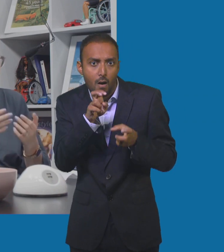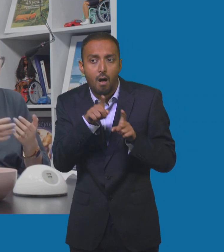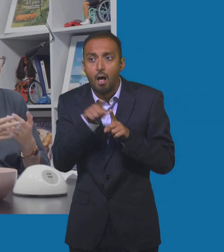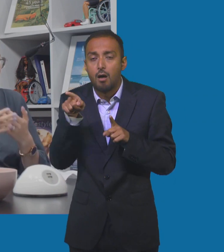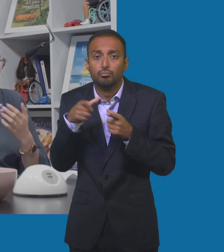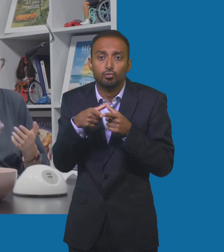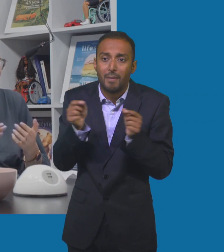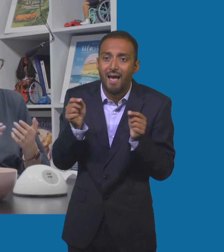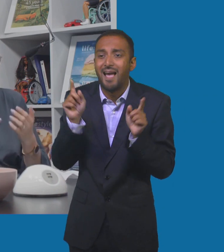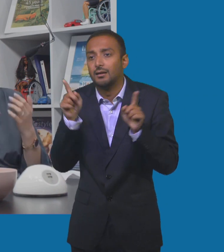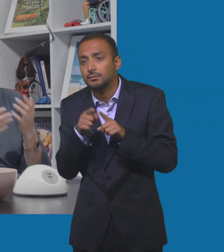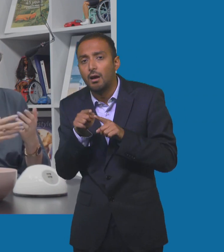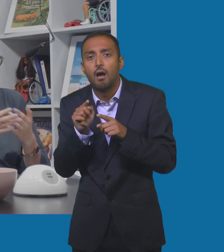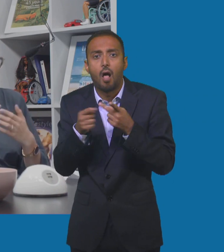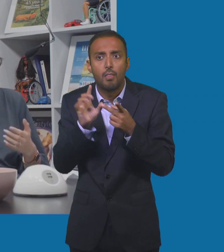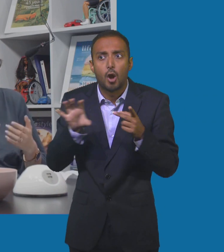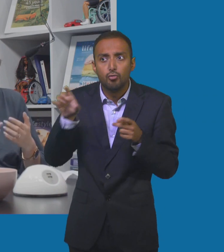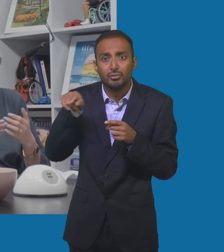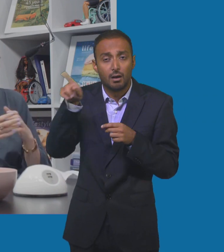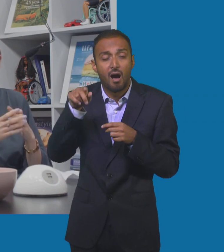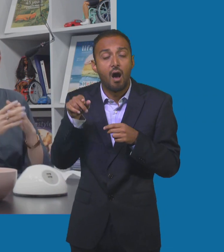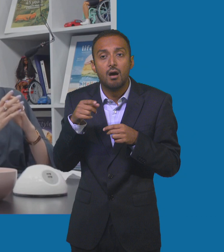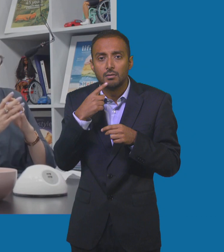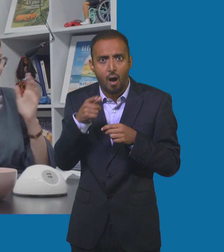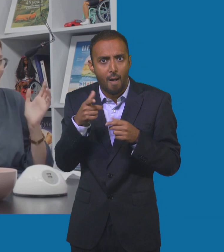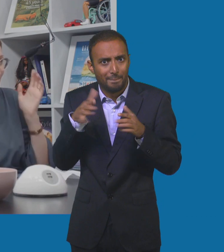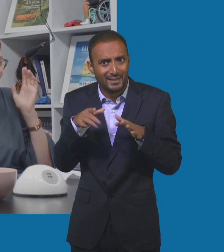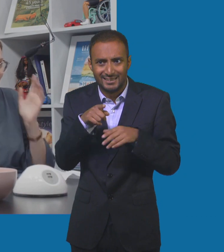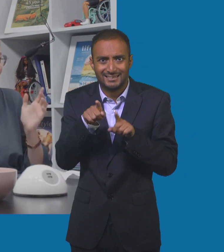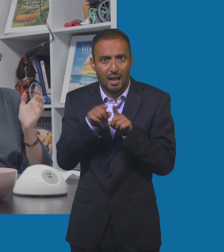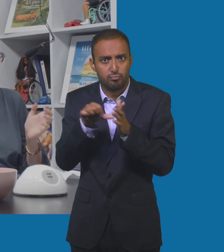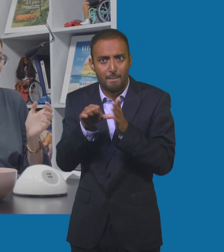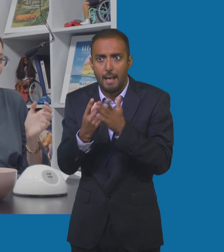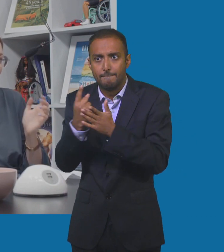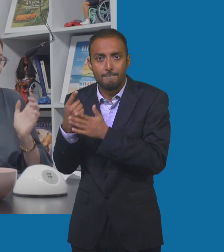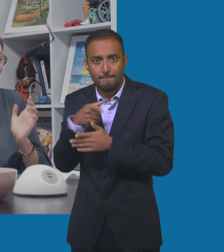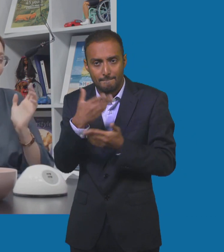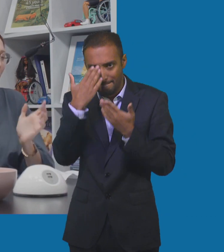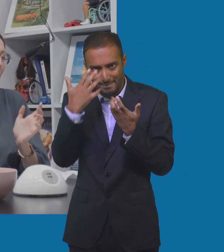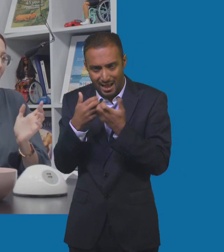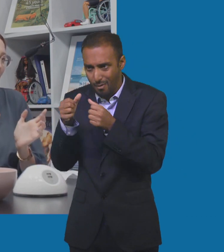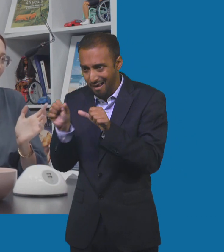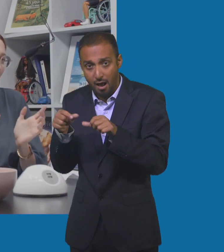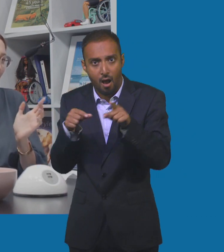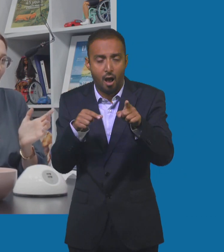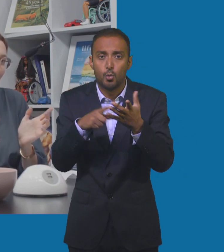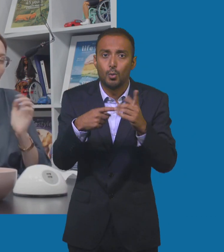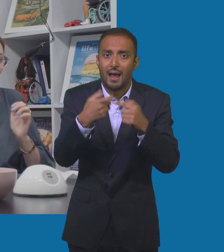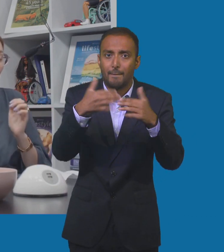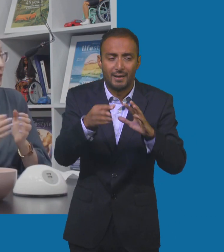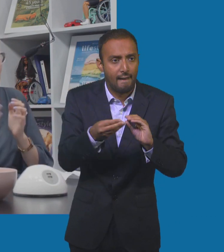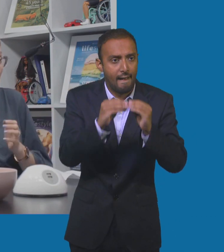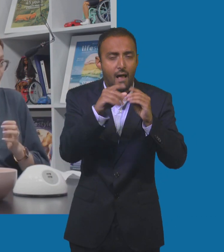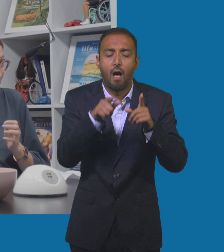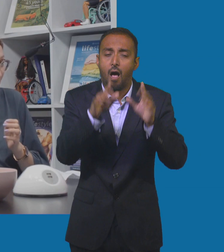oh, we've come across this problem as well. We didn't know how to solve it. You've produced this really detailed standard that says exactly what an accessible charge point looks